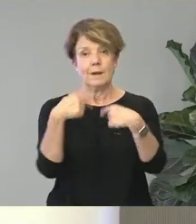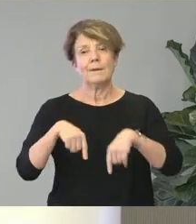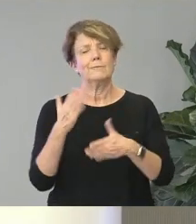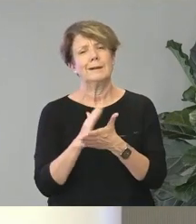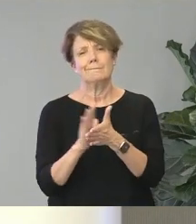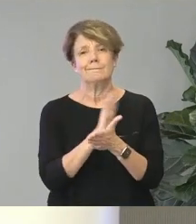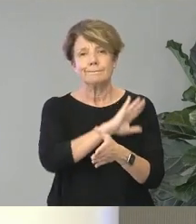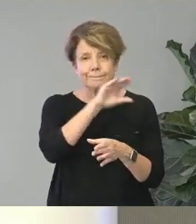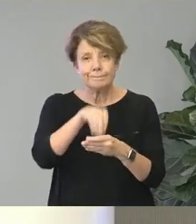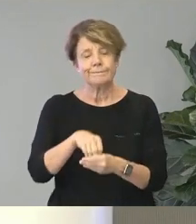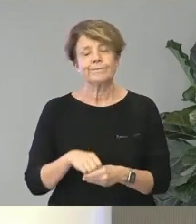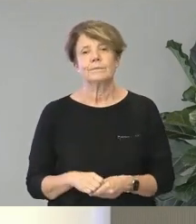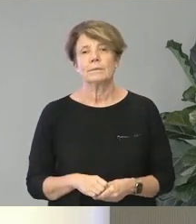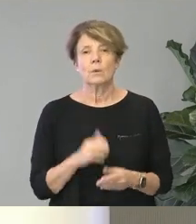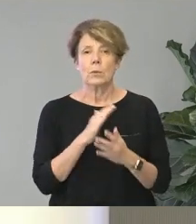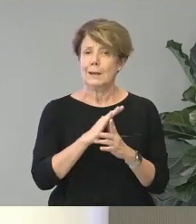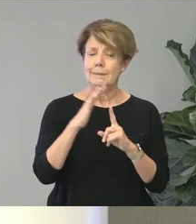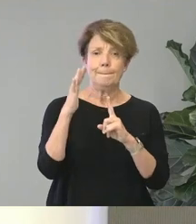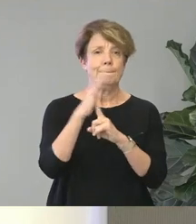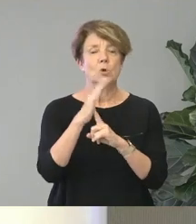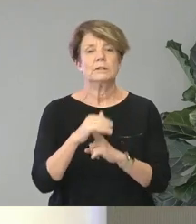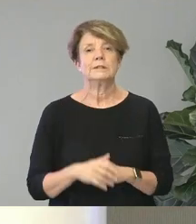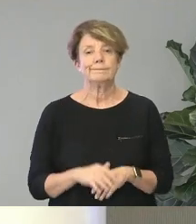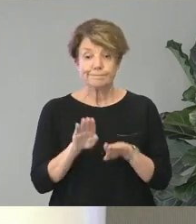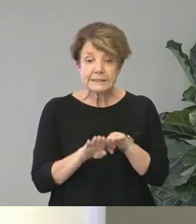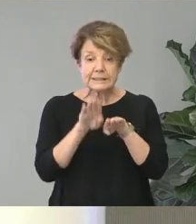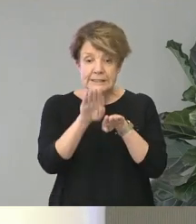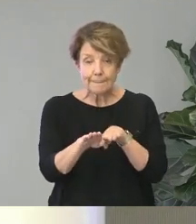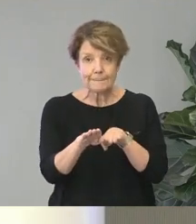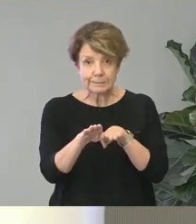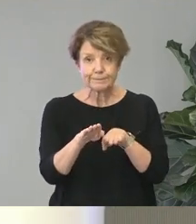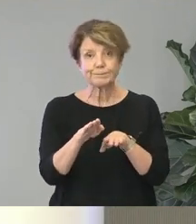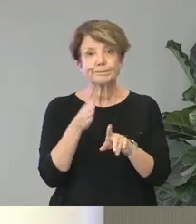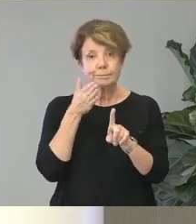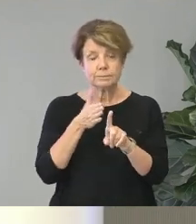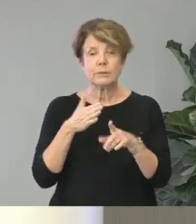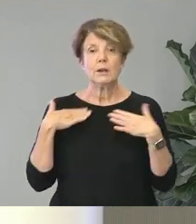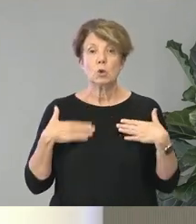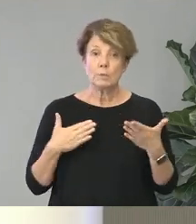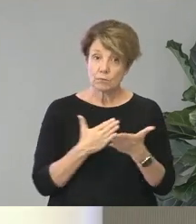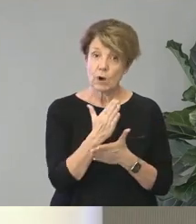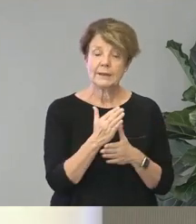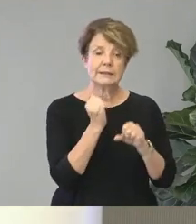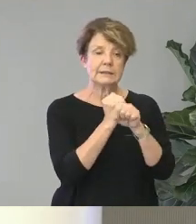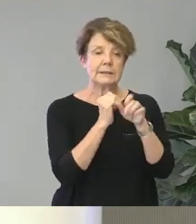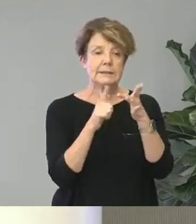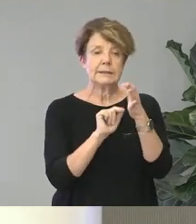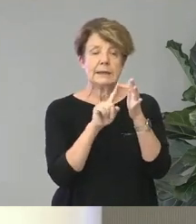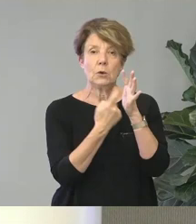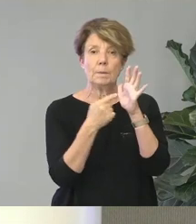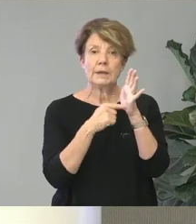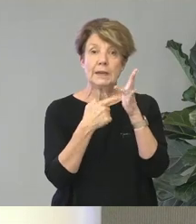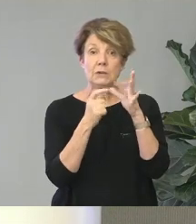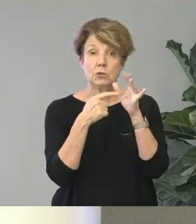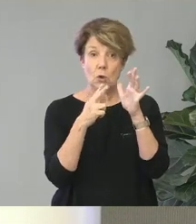involved in the launch of this really important step in human rights. Gilbert and Tobin's long had an